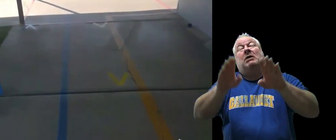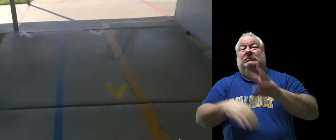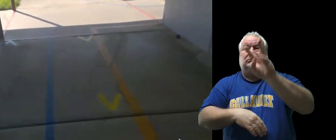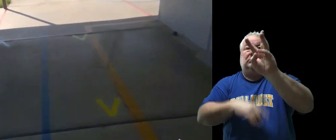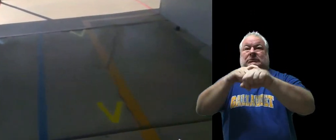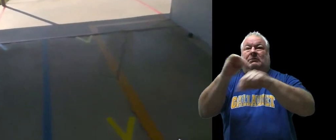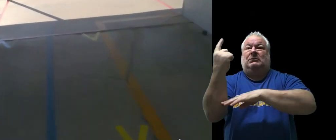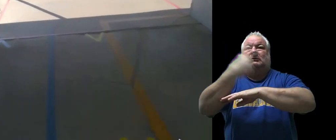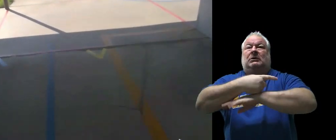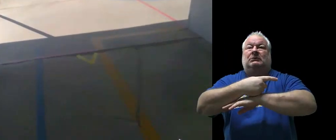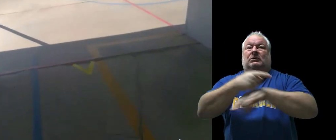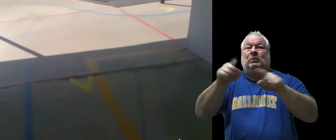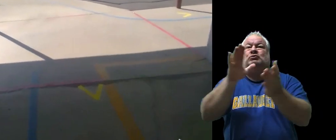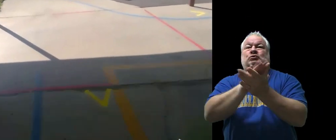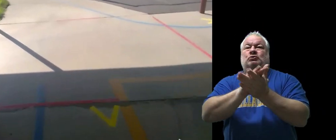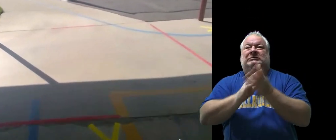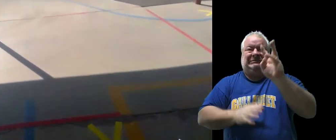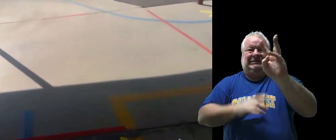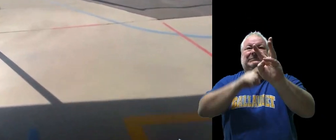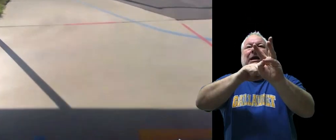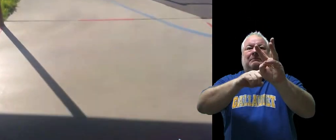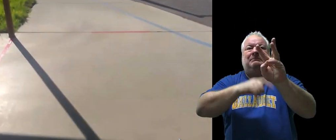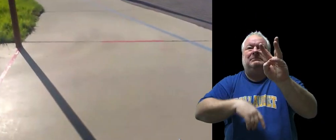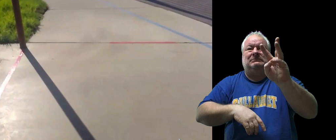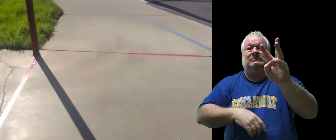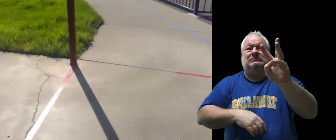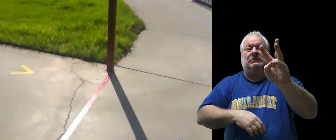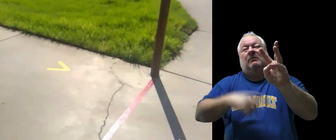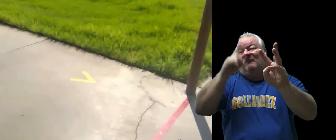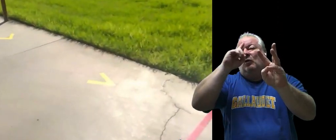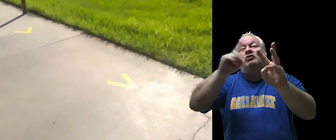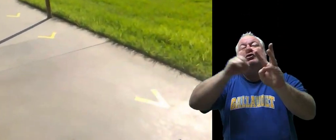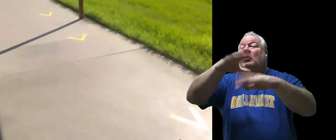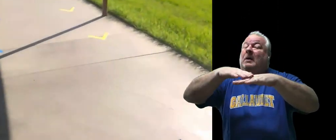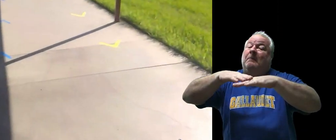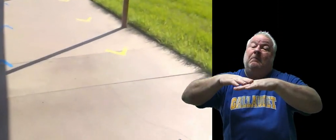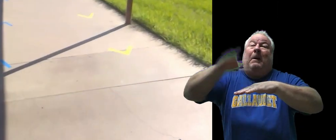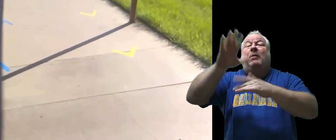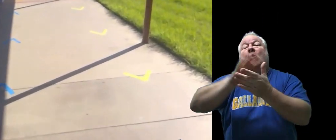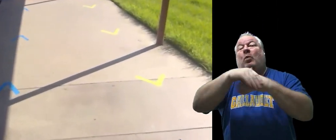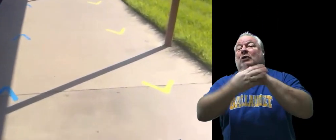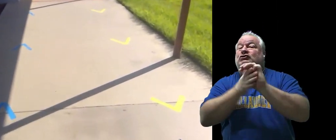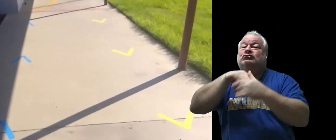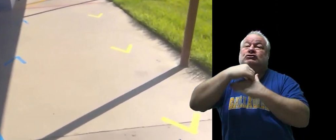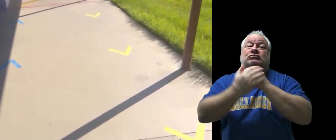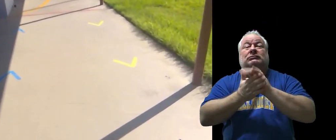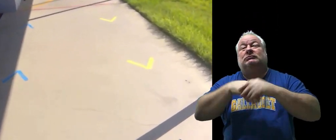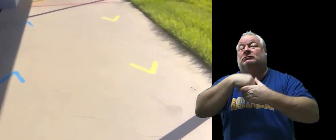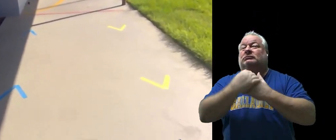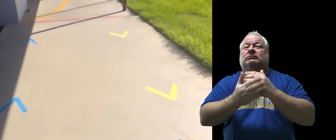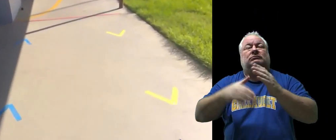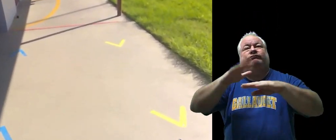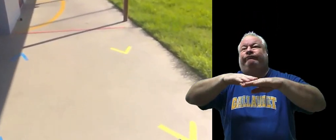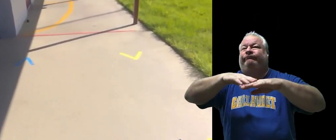at least 6 times while you're at school. So you can expect to be washing your